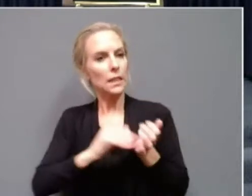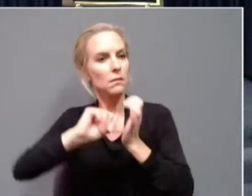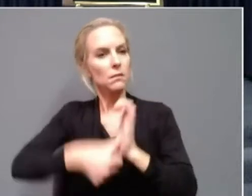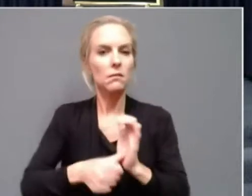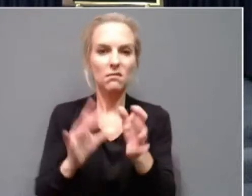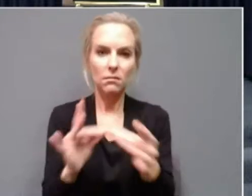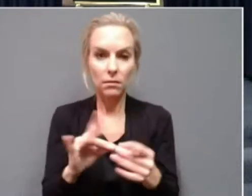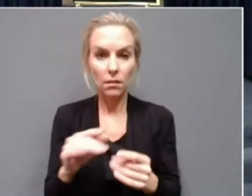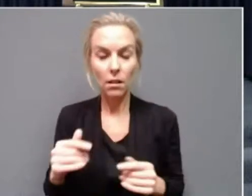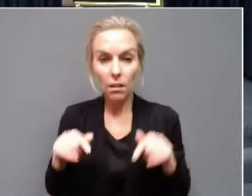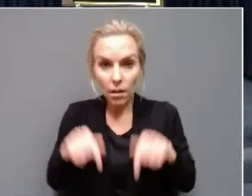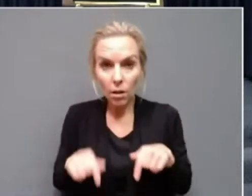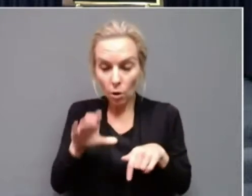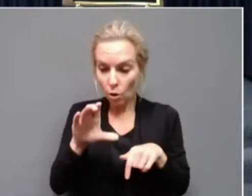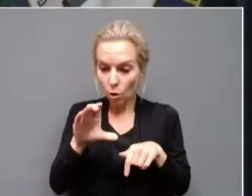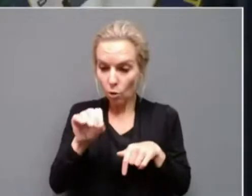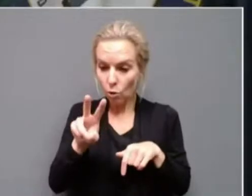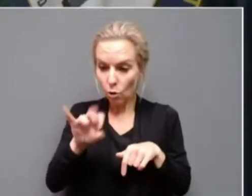full.